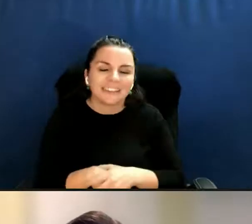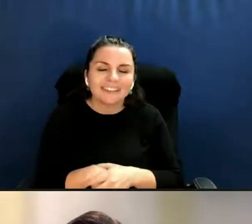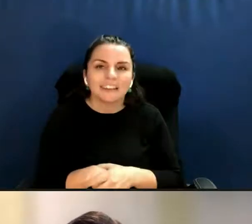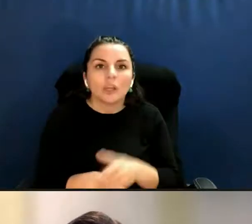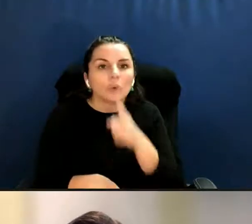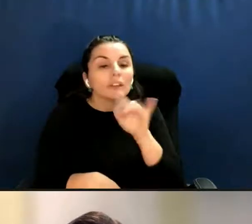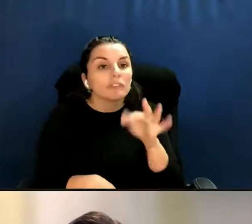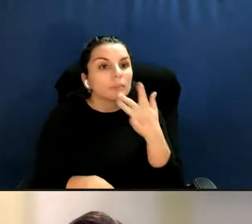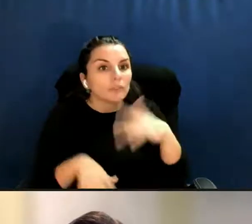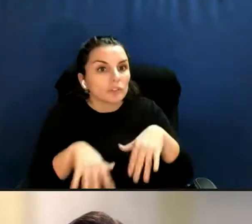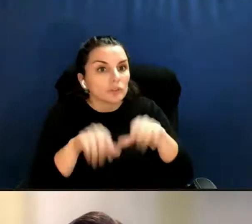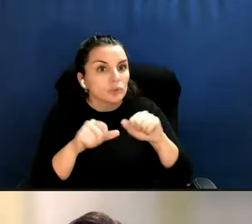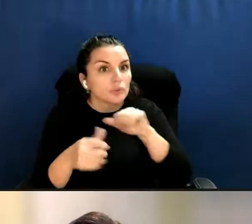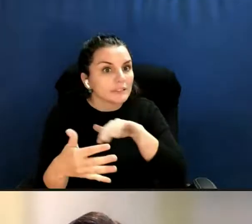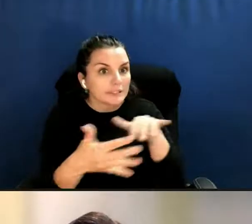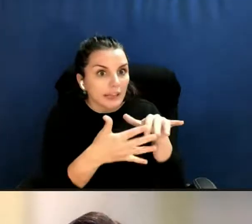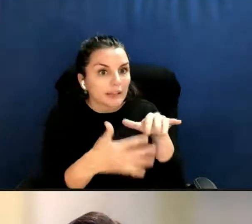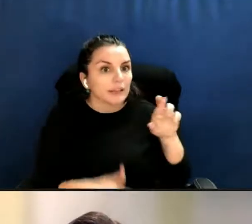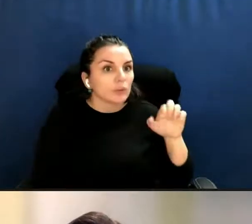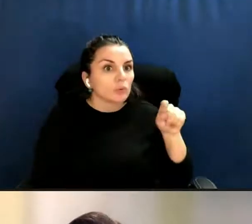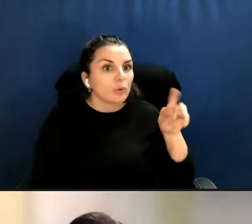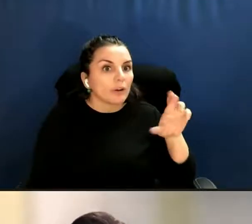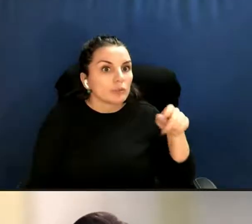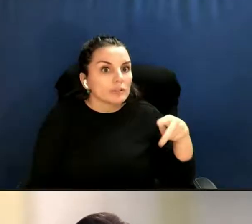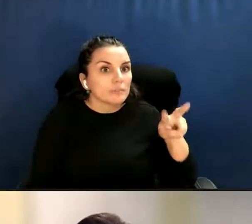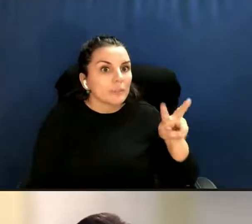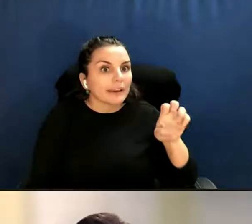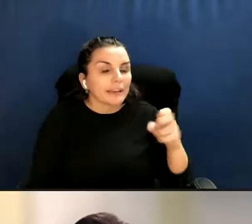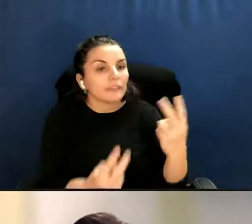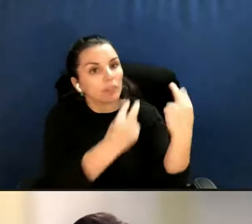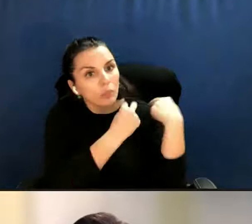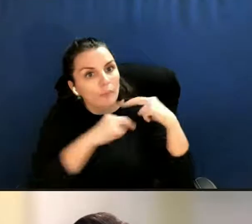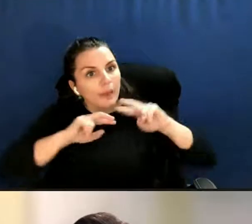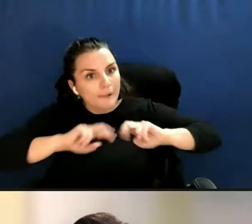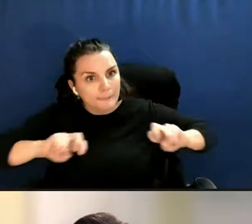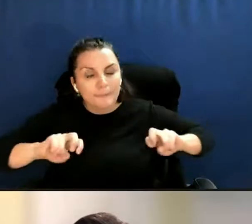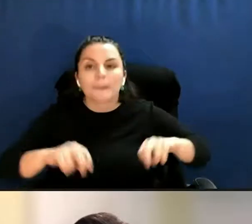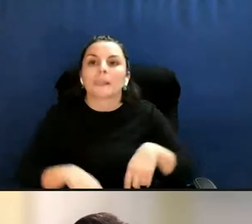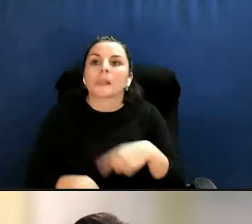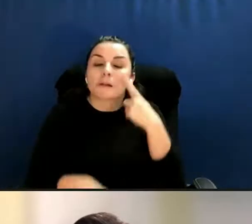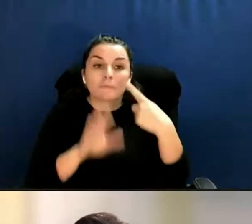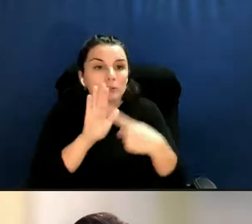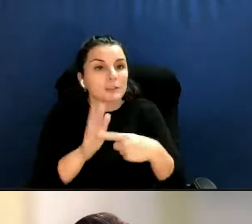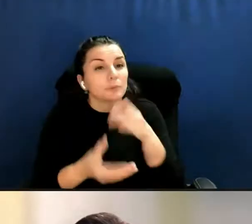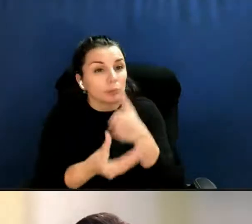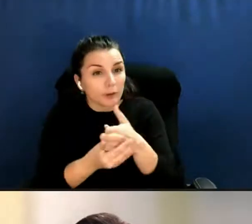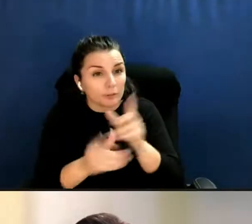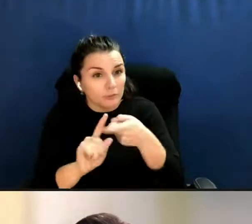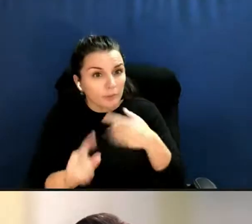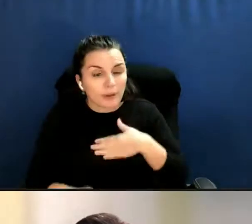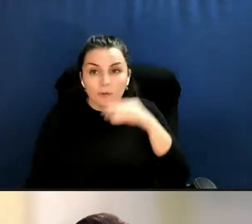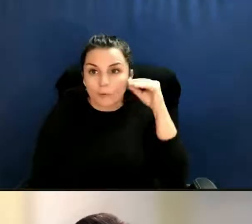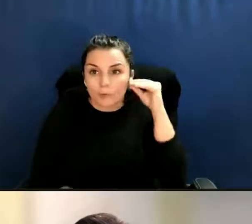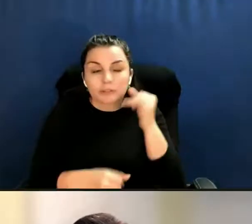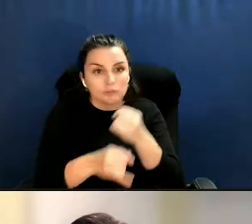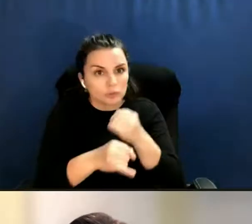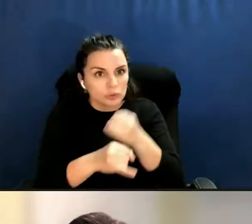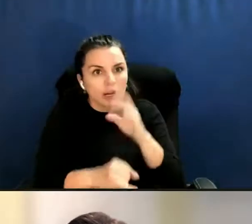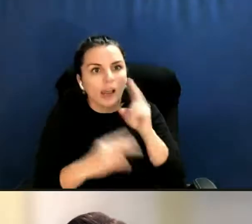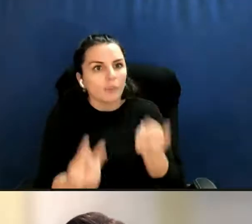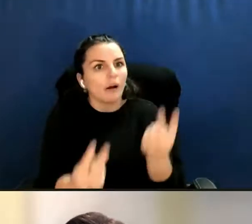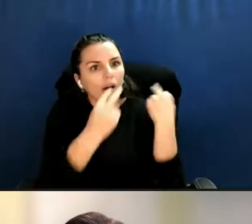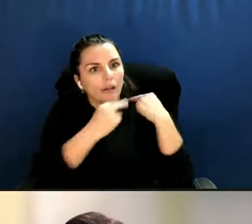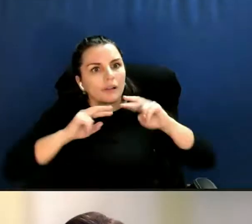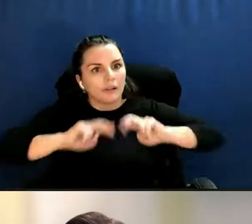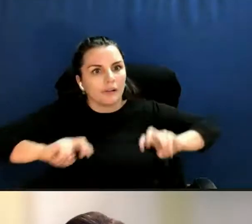a study, you're going to look at some records from your institution, and you want to look at